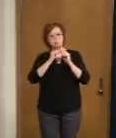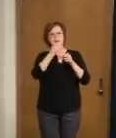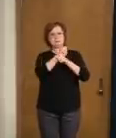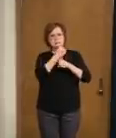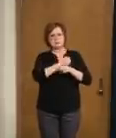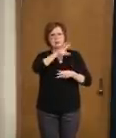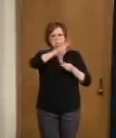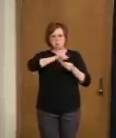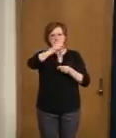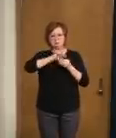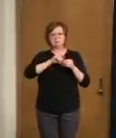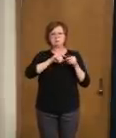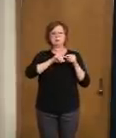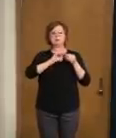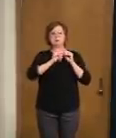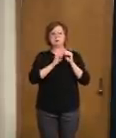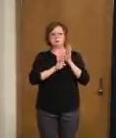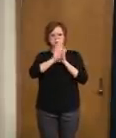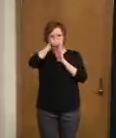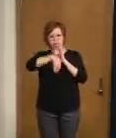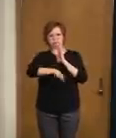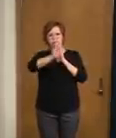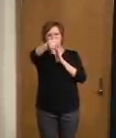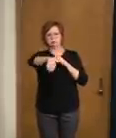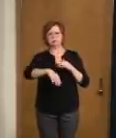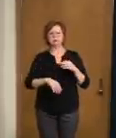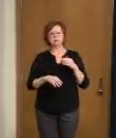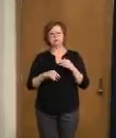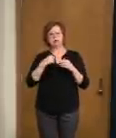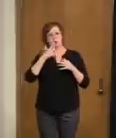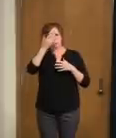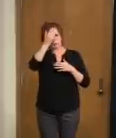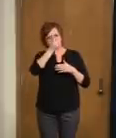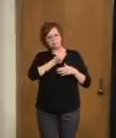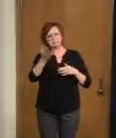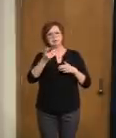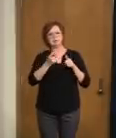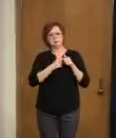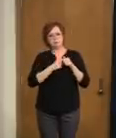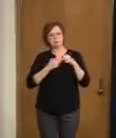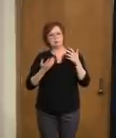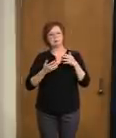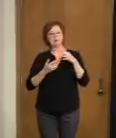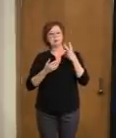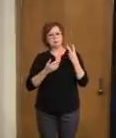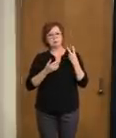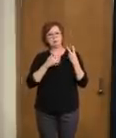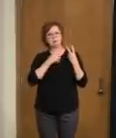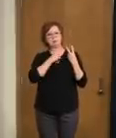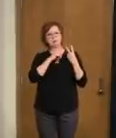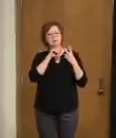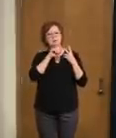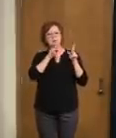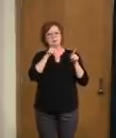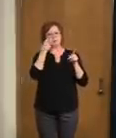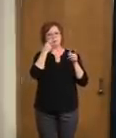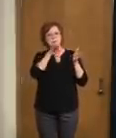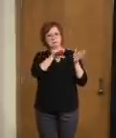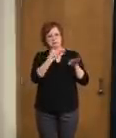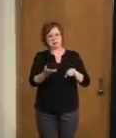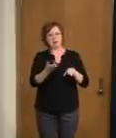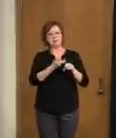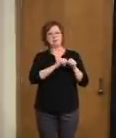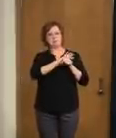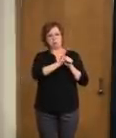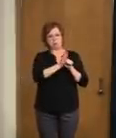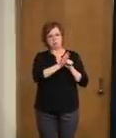again offering my condolences for the 2 residents who've passed away since we last spoke on Tuesday. And